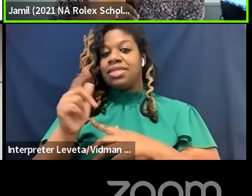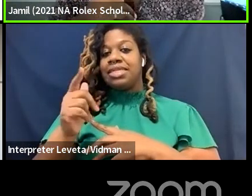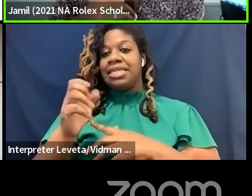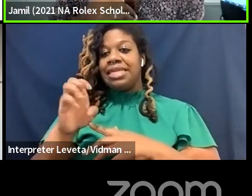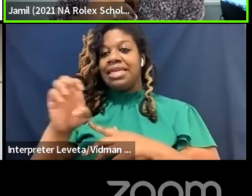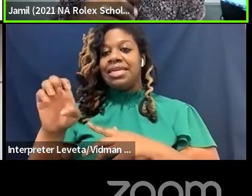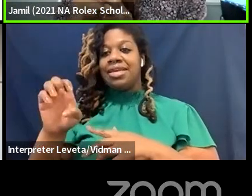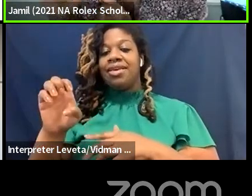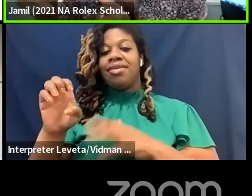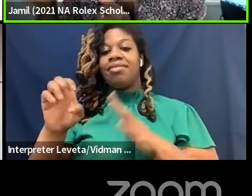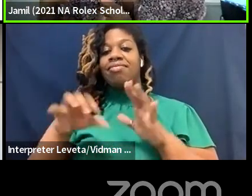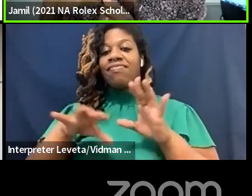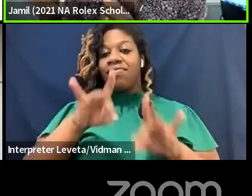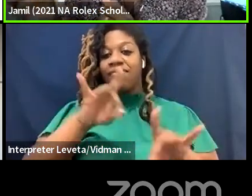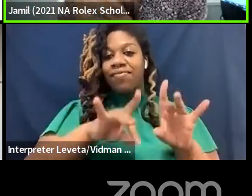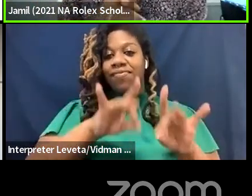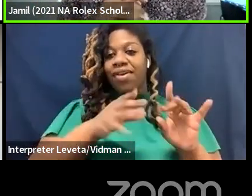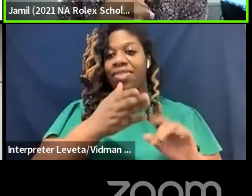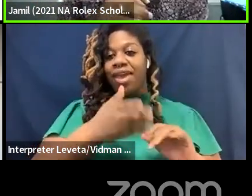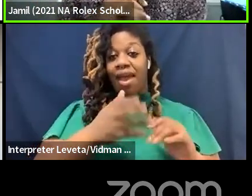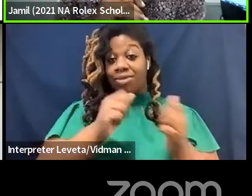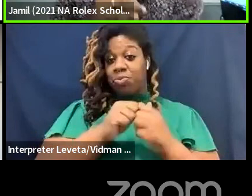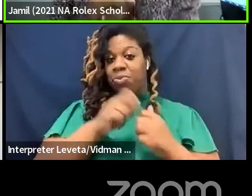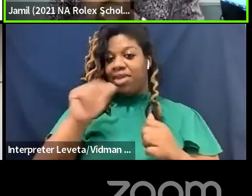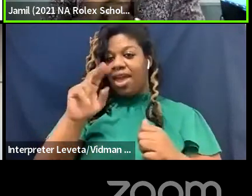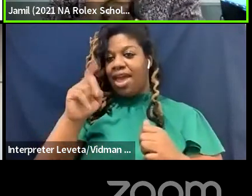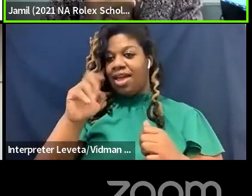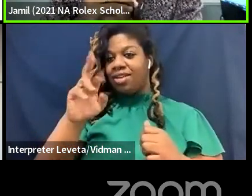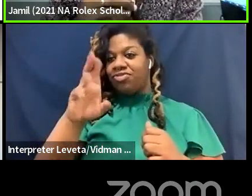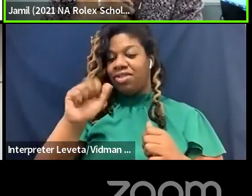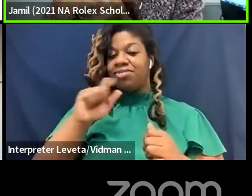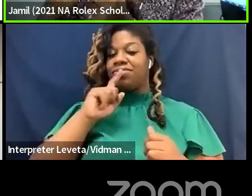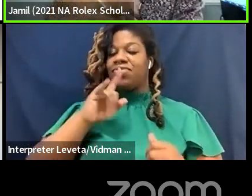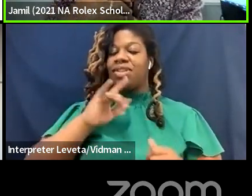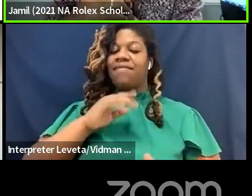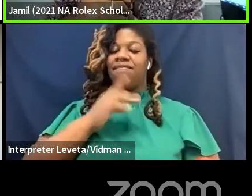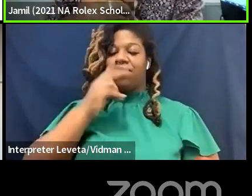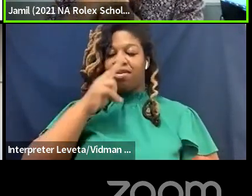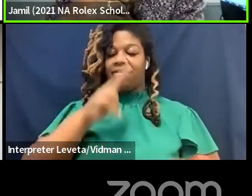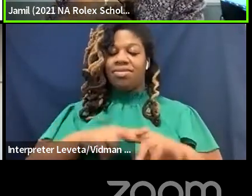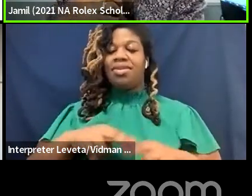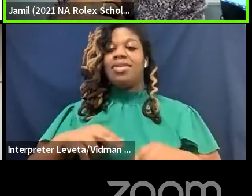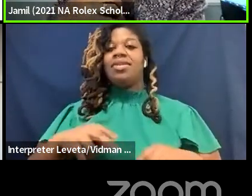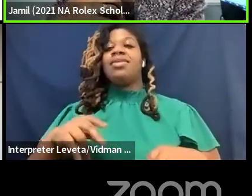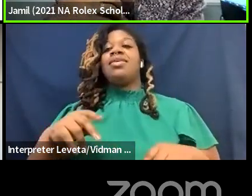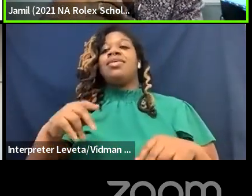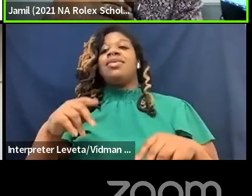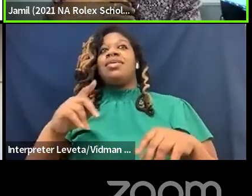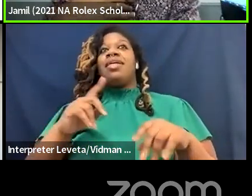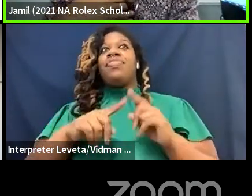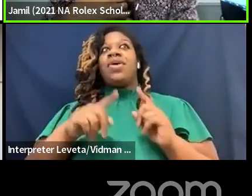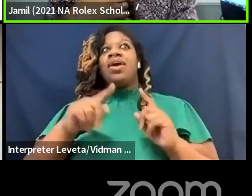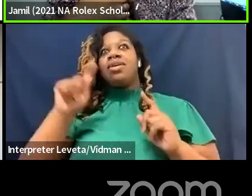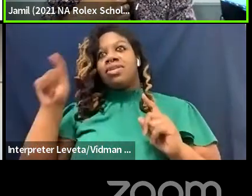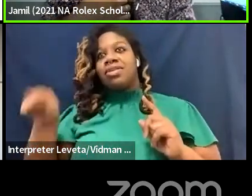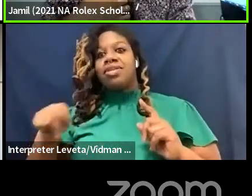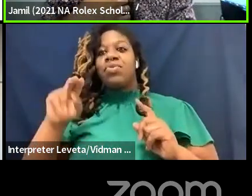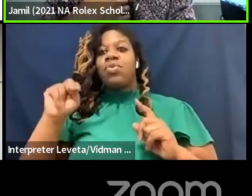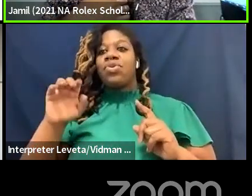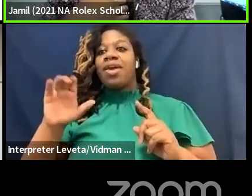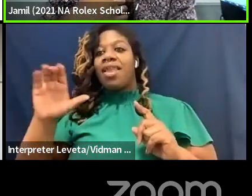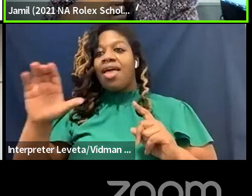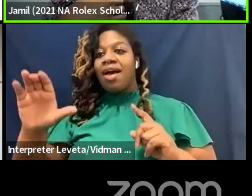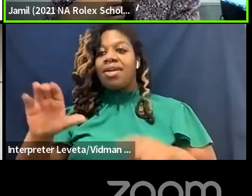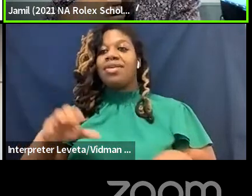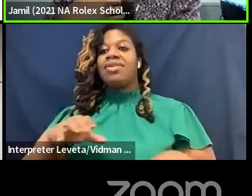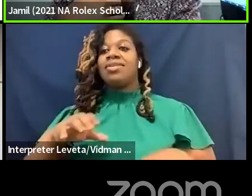super fun. Also, I need to do my navigation stuff. But anyway, then went down to North Carolina, did some training